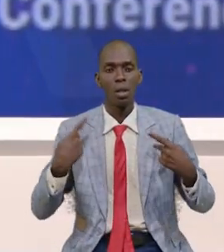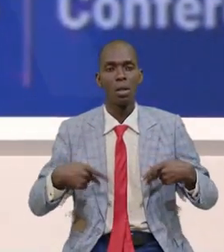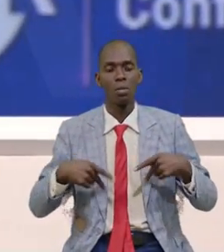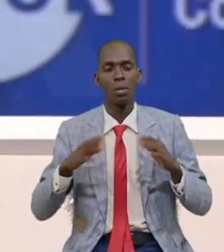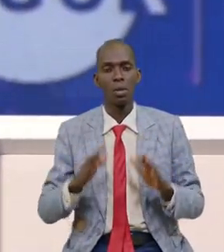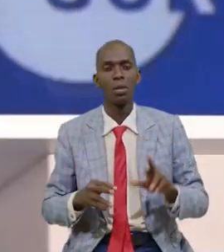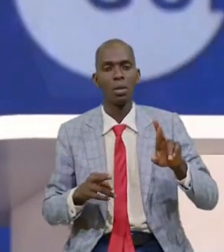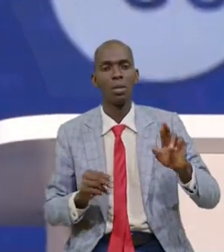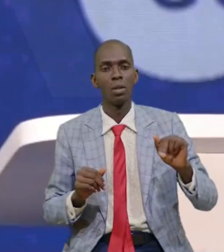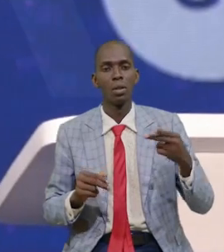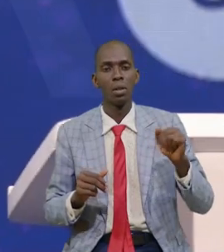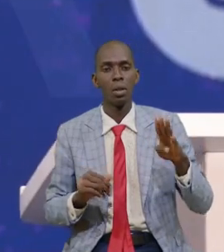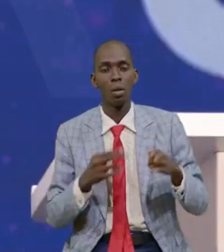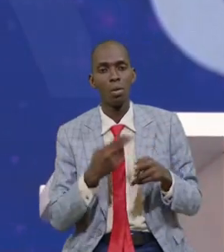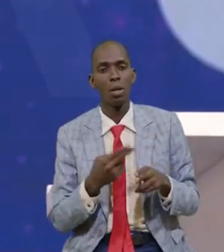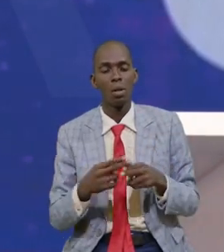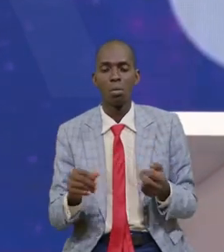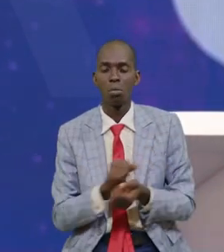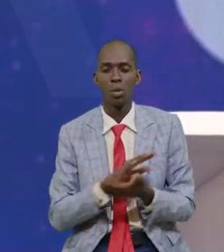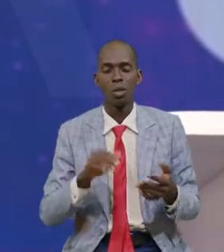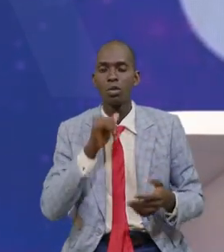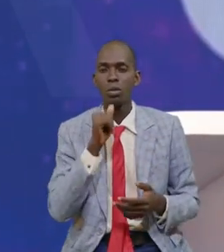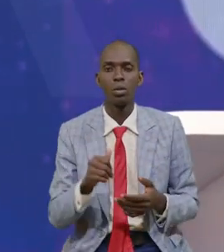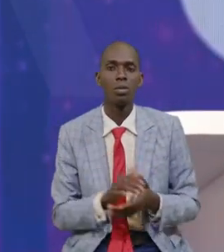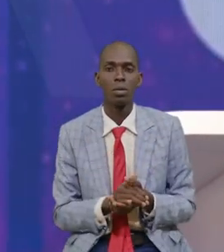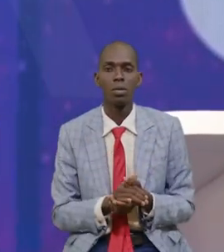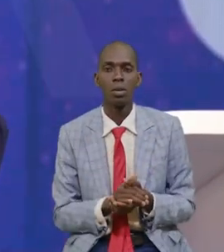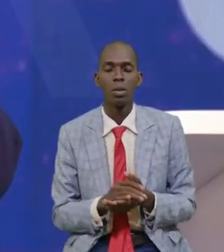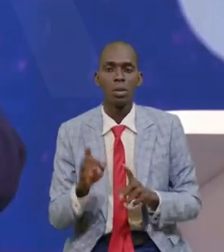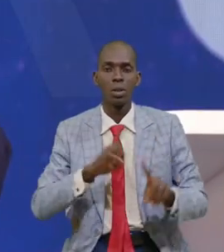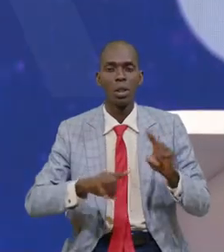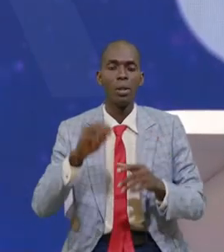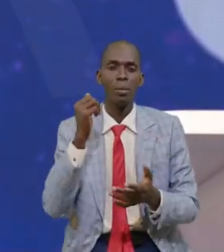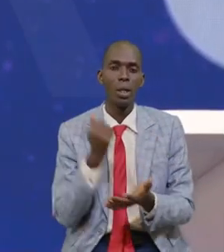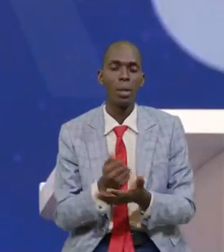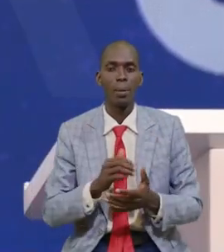Rahab perished not. Give me a good amen. Amen.